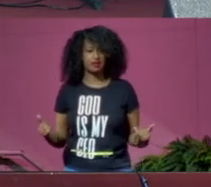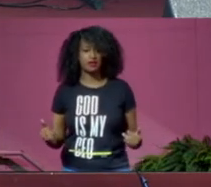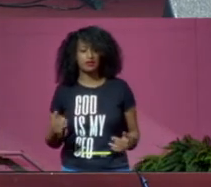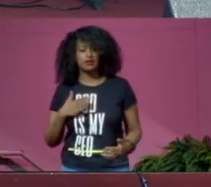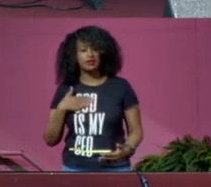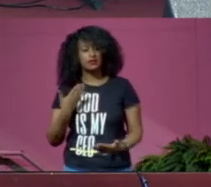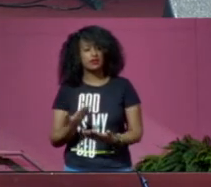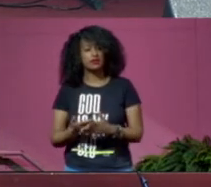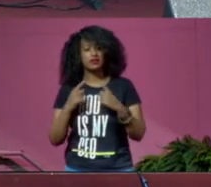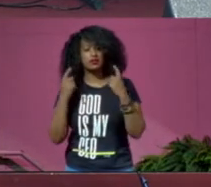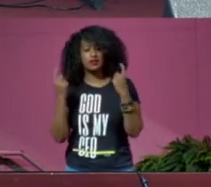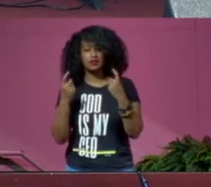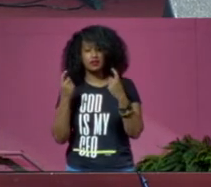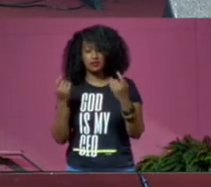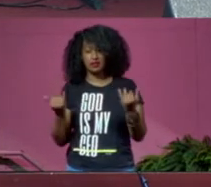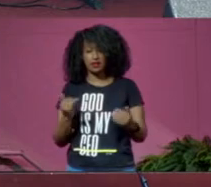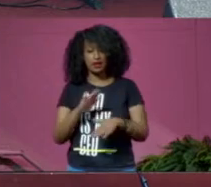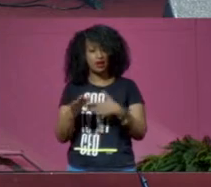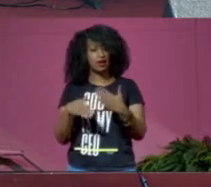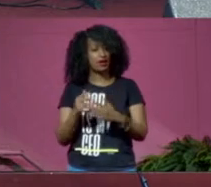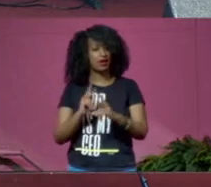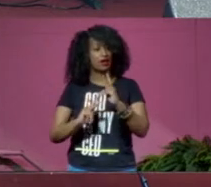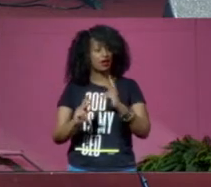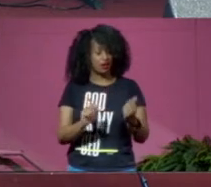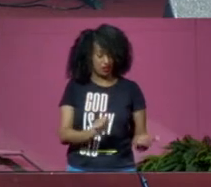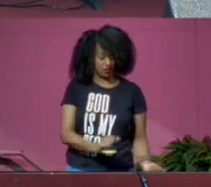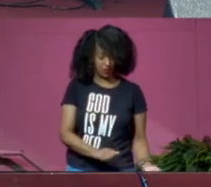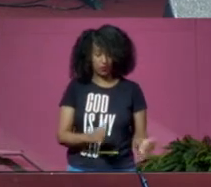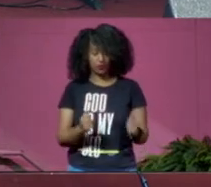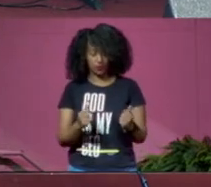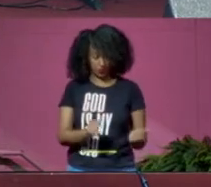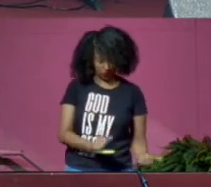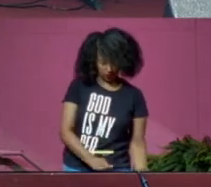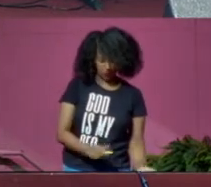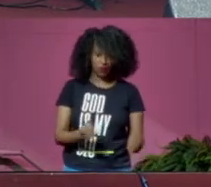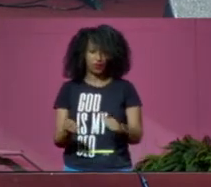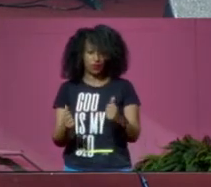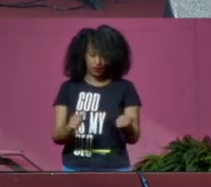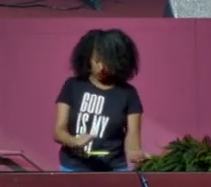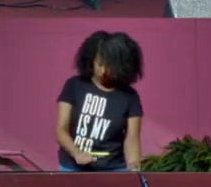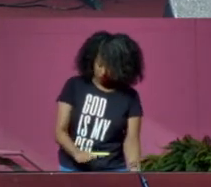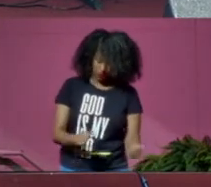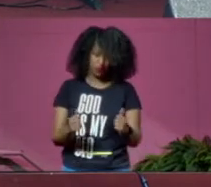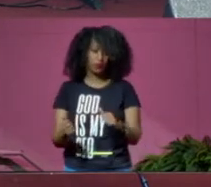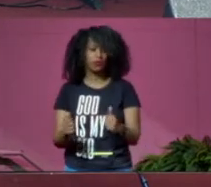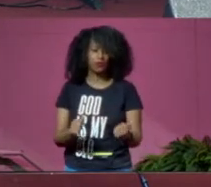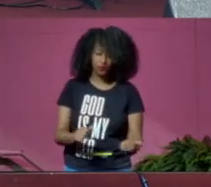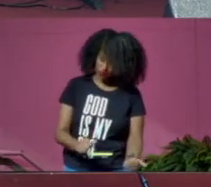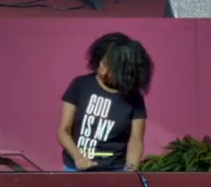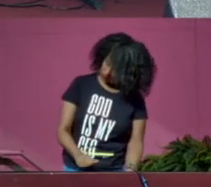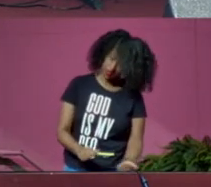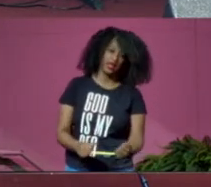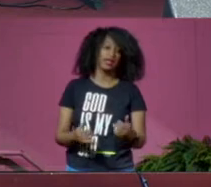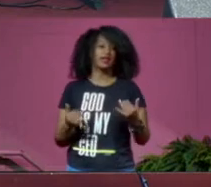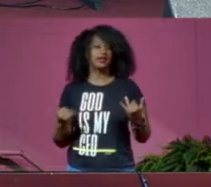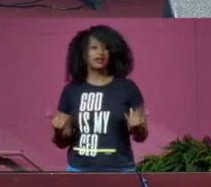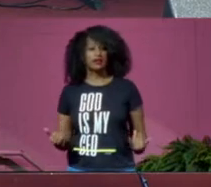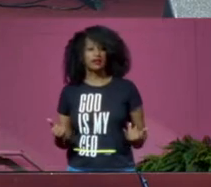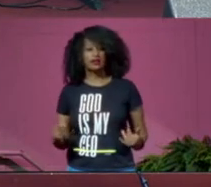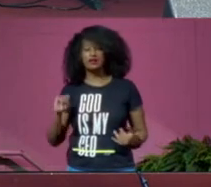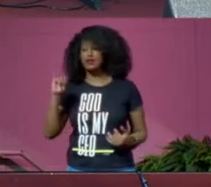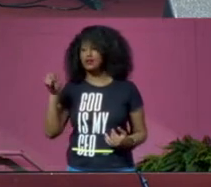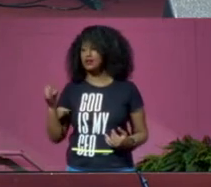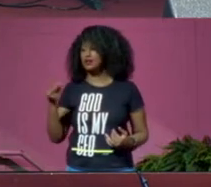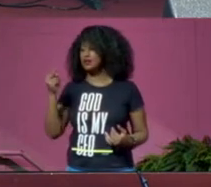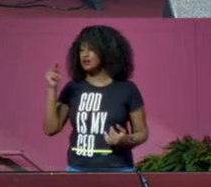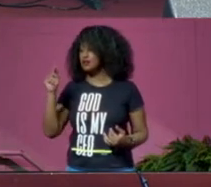him in the Jordan River. And John wore clothing made of camel's hair with a leather belt around his waist,